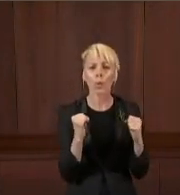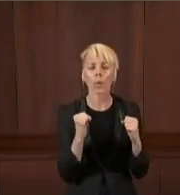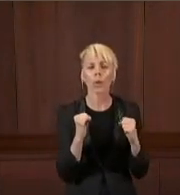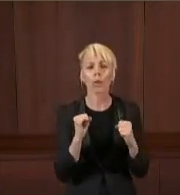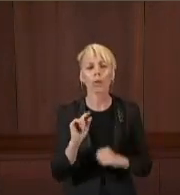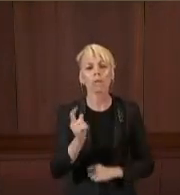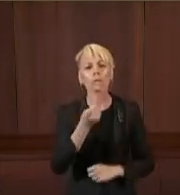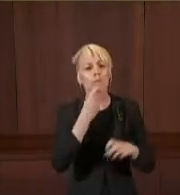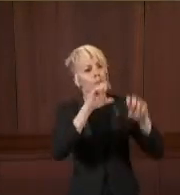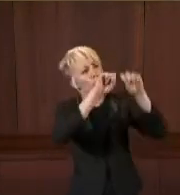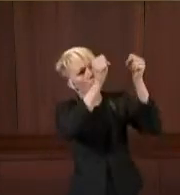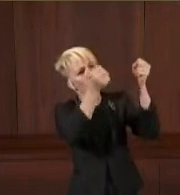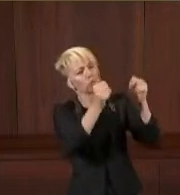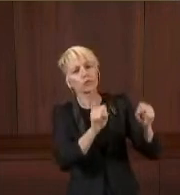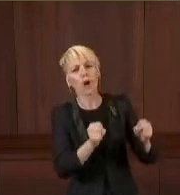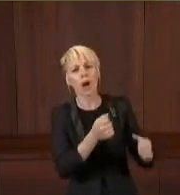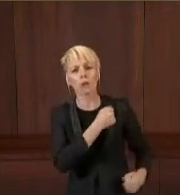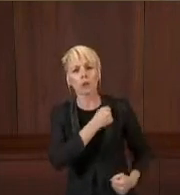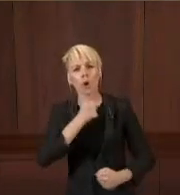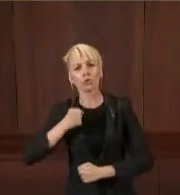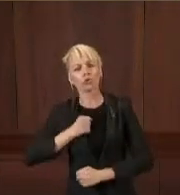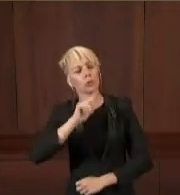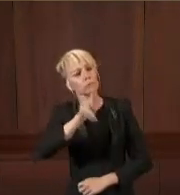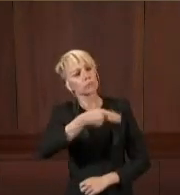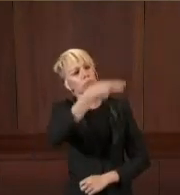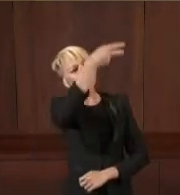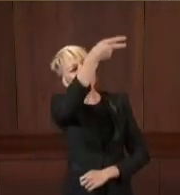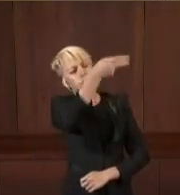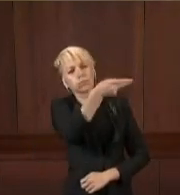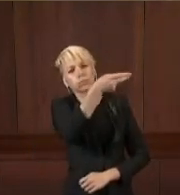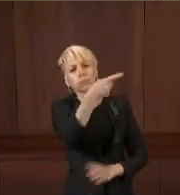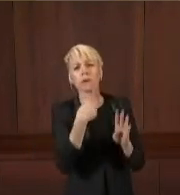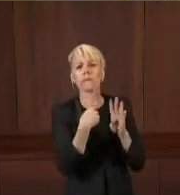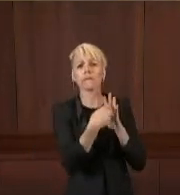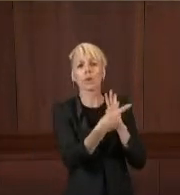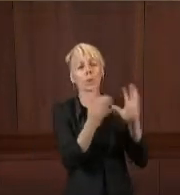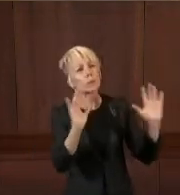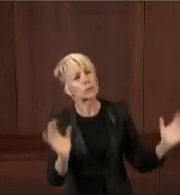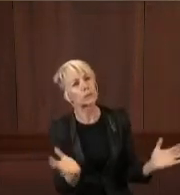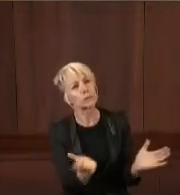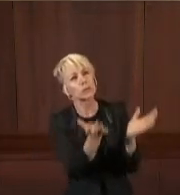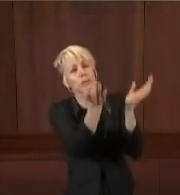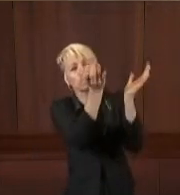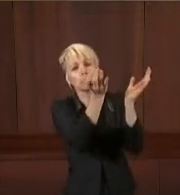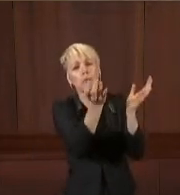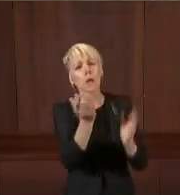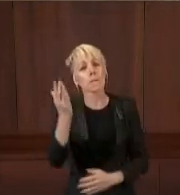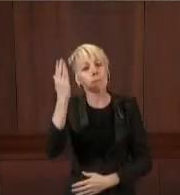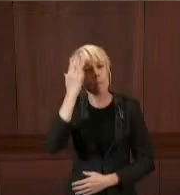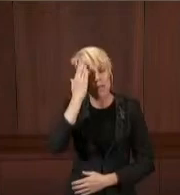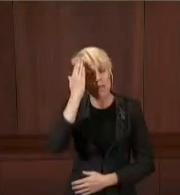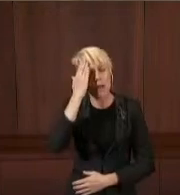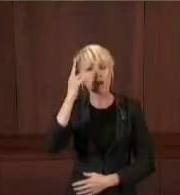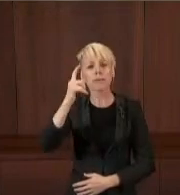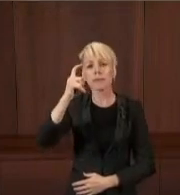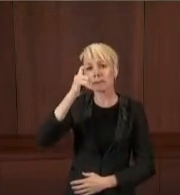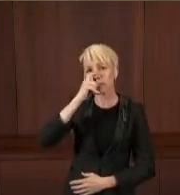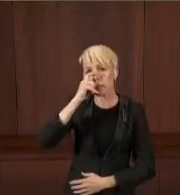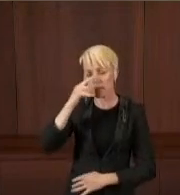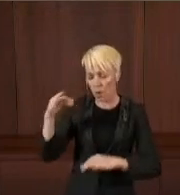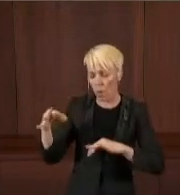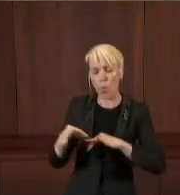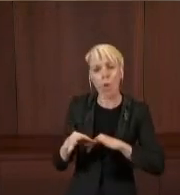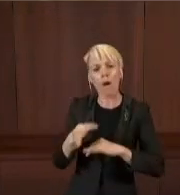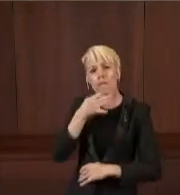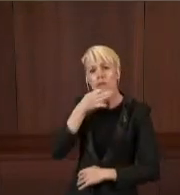sculpted warrior, Sacrifice, is cradled, as always, by his mother, sister, wife,